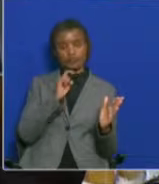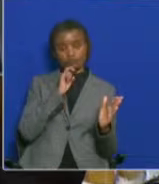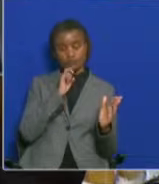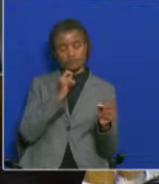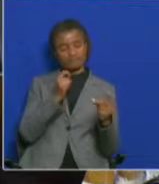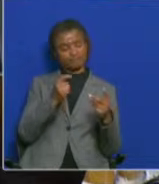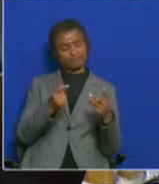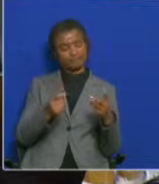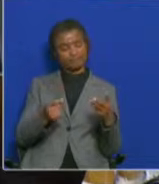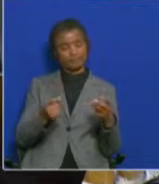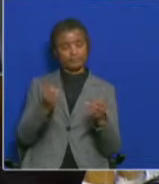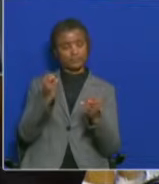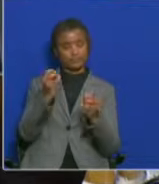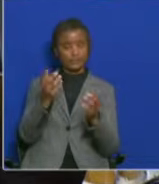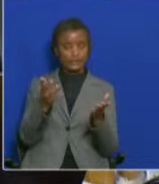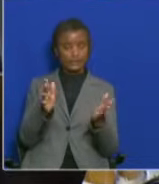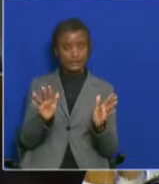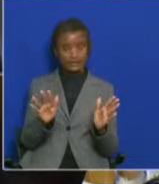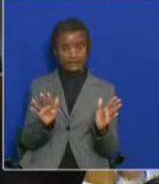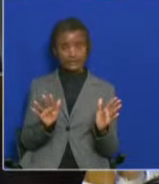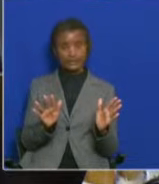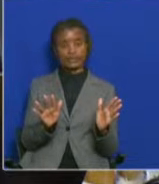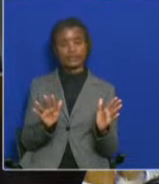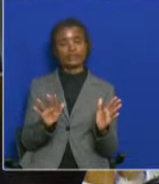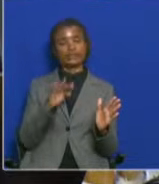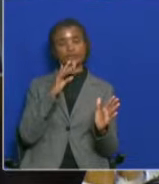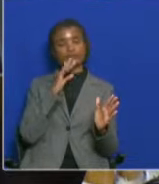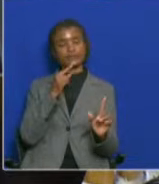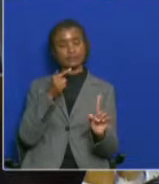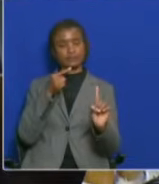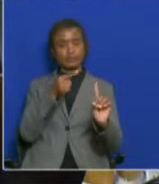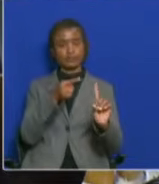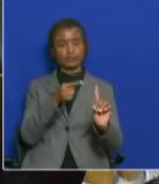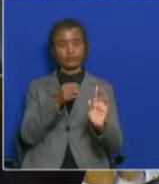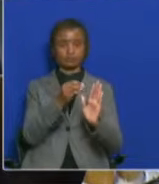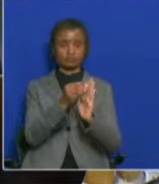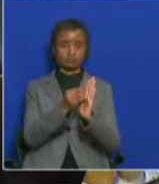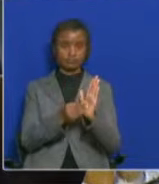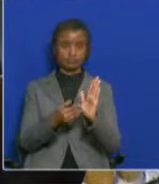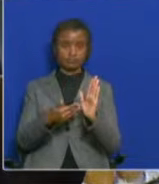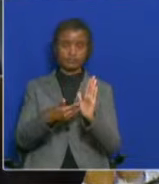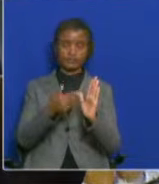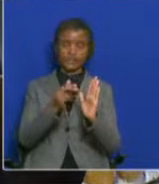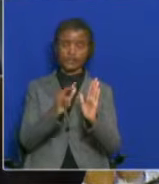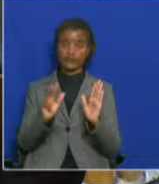really is the crux of the purpose of this affidavit.